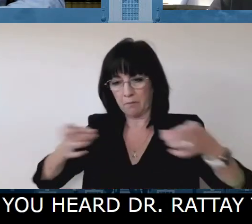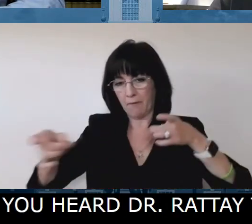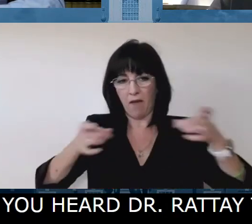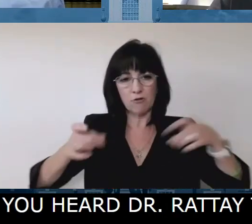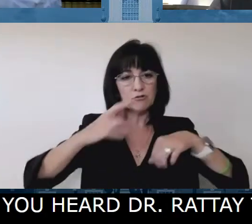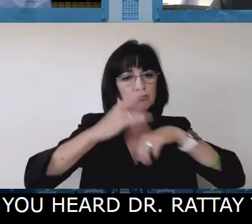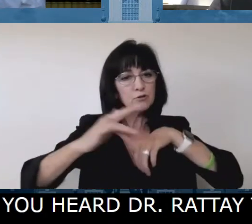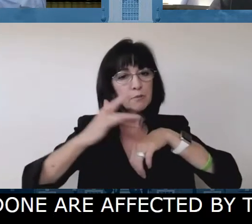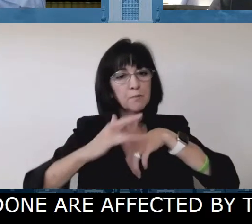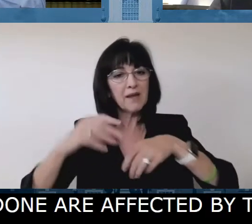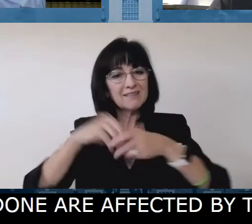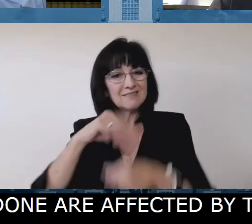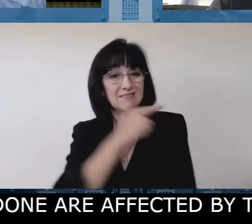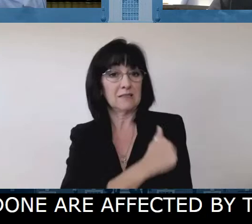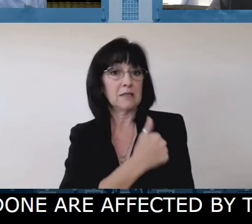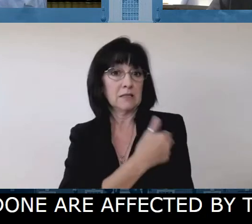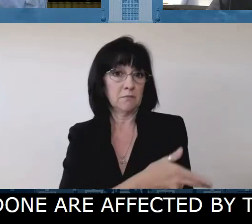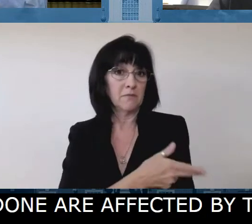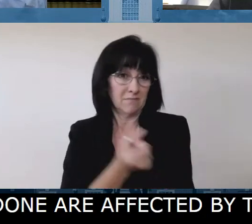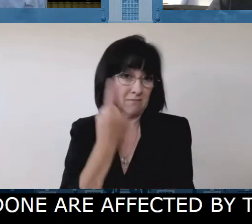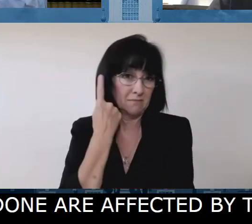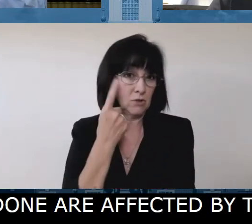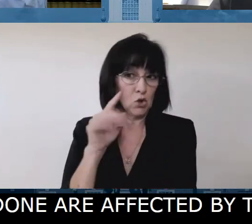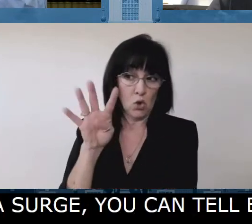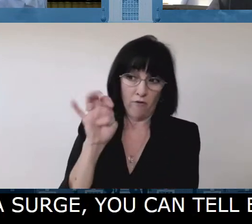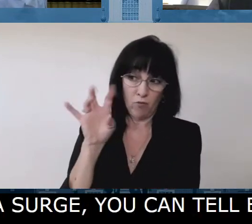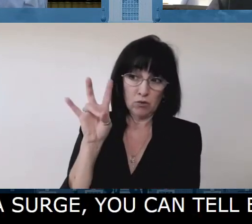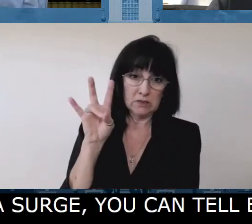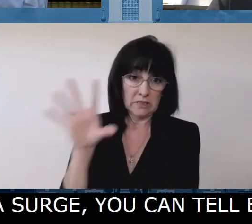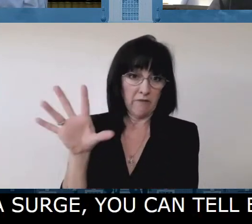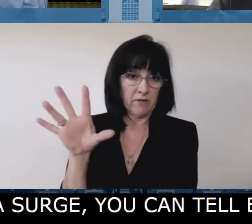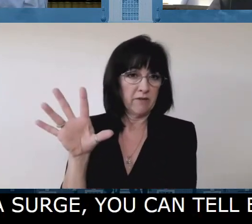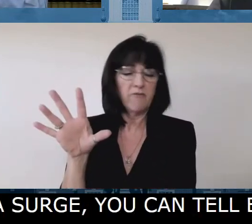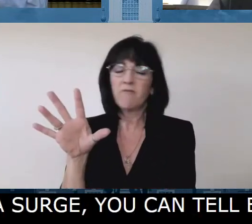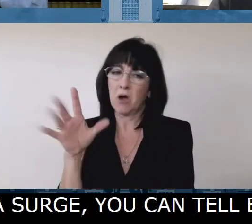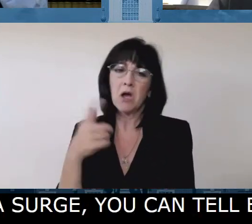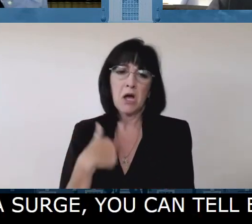number, even at 475, we still felt like we had a lot of